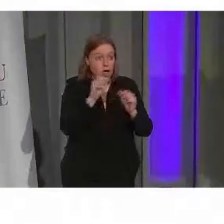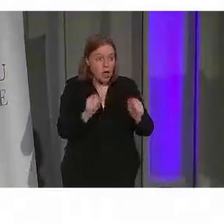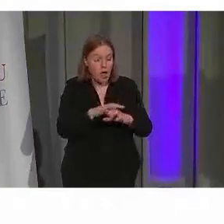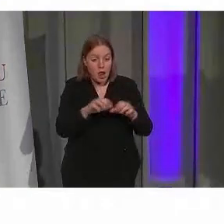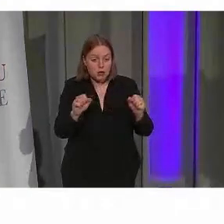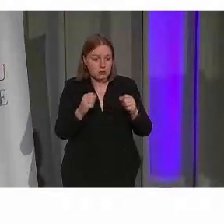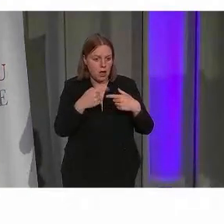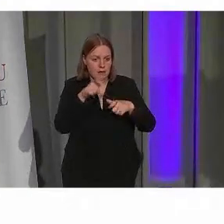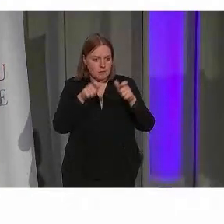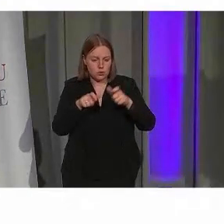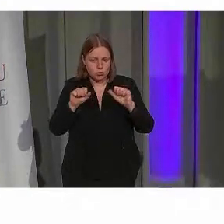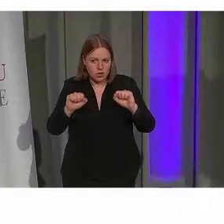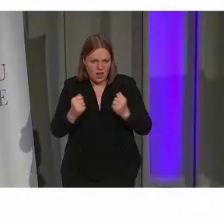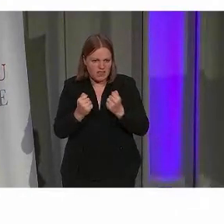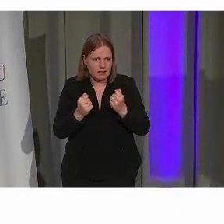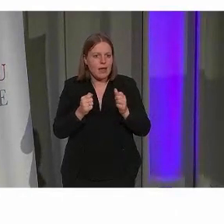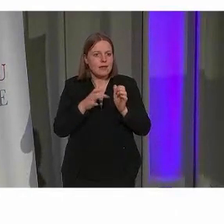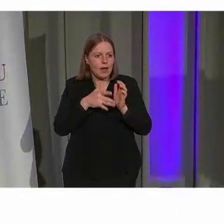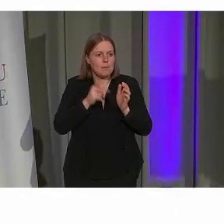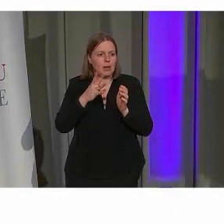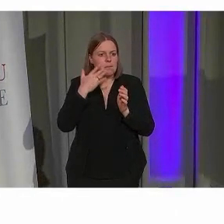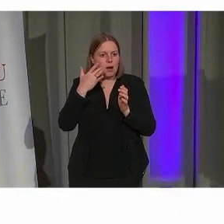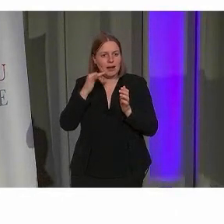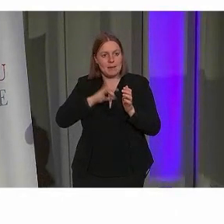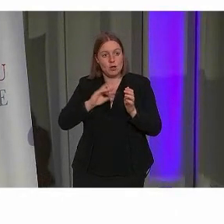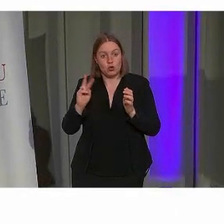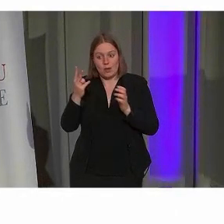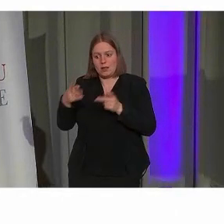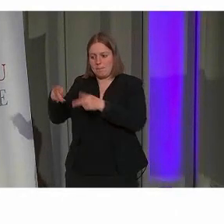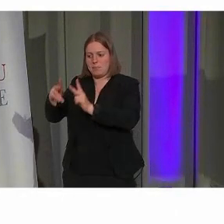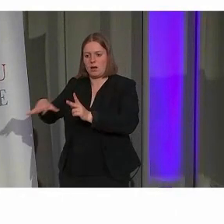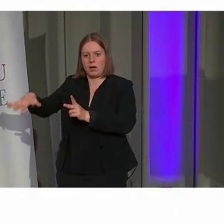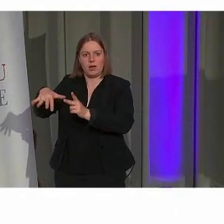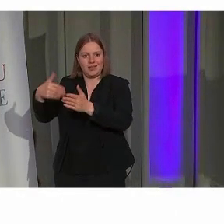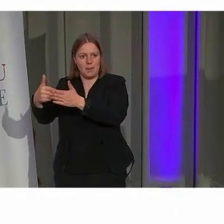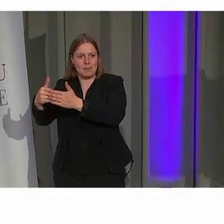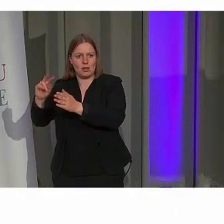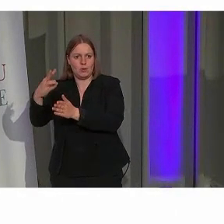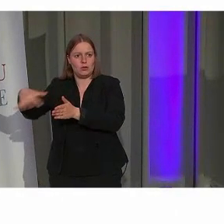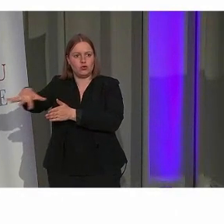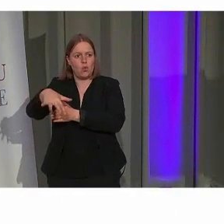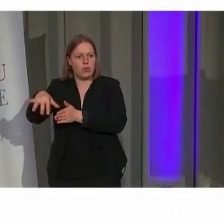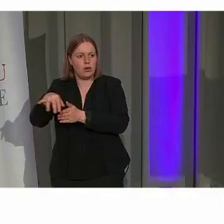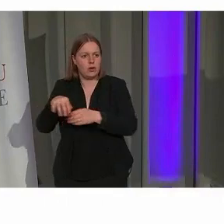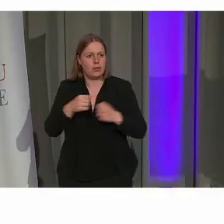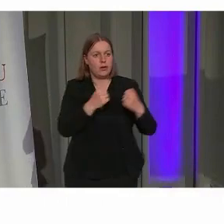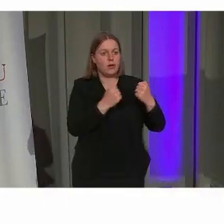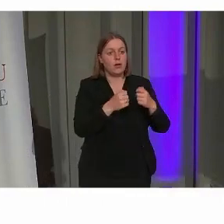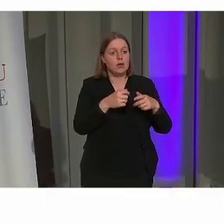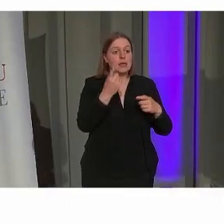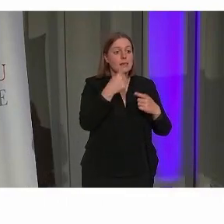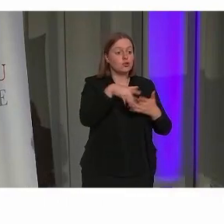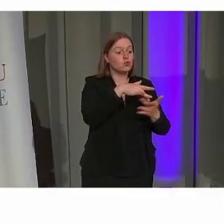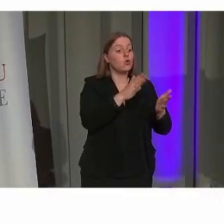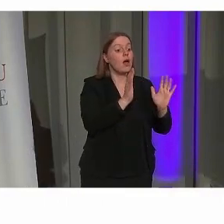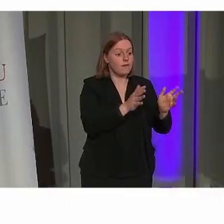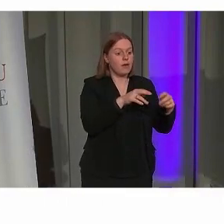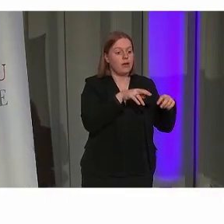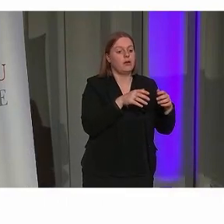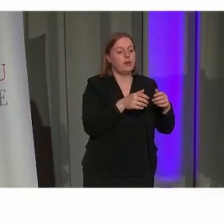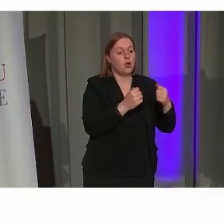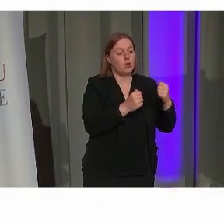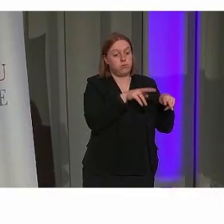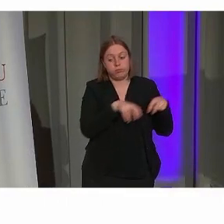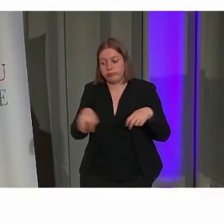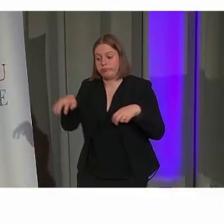easier for them to use this second parking. Also, there is